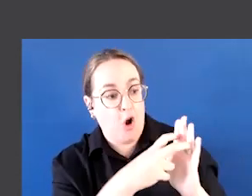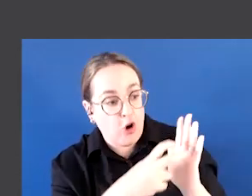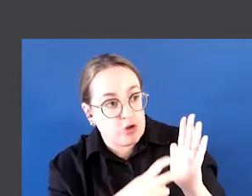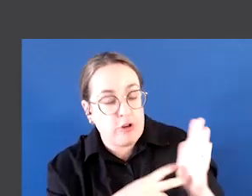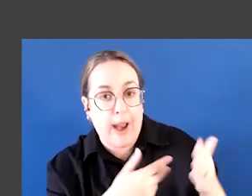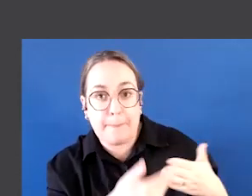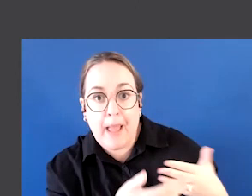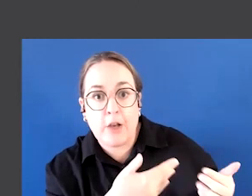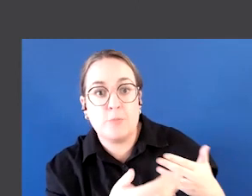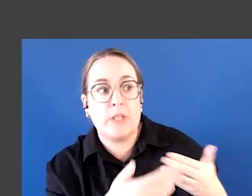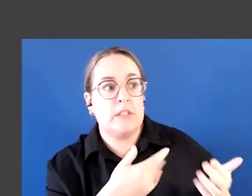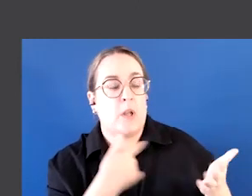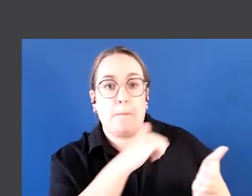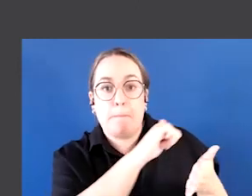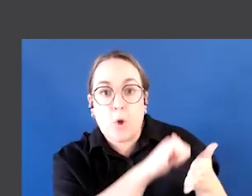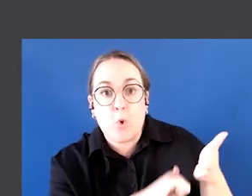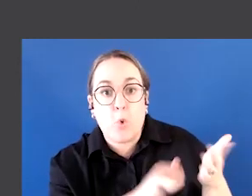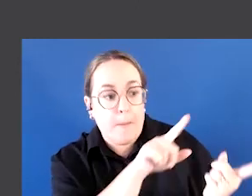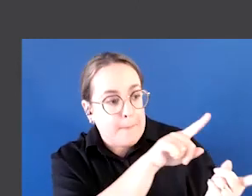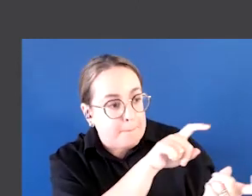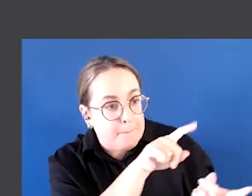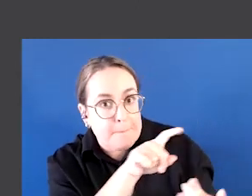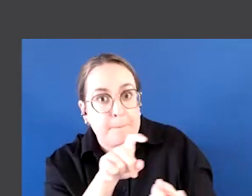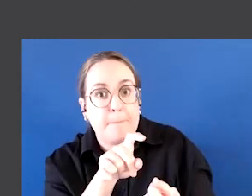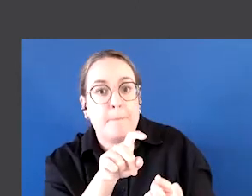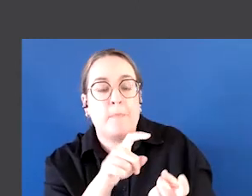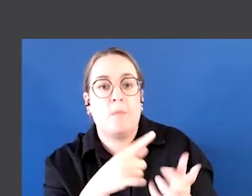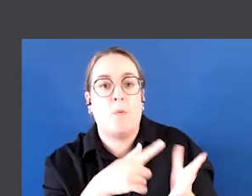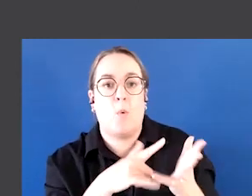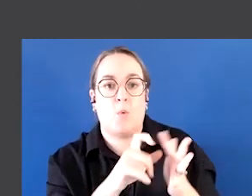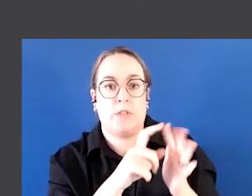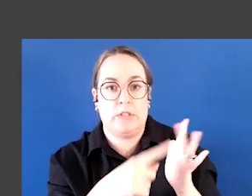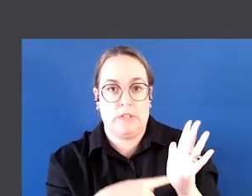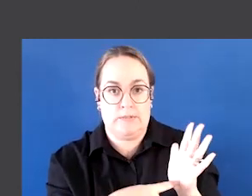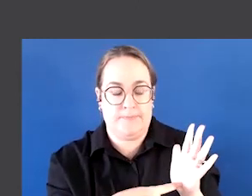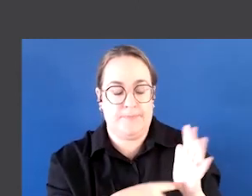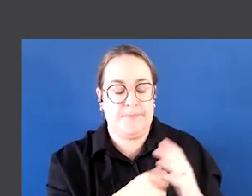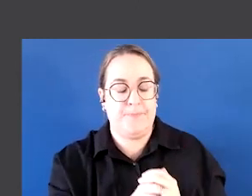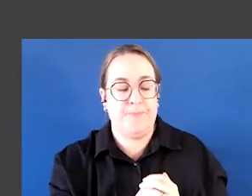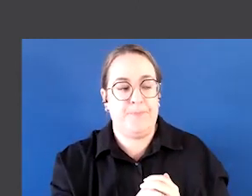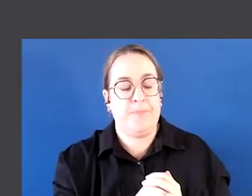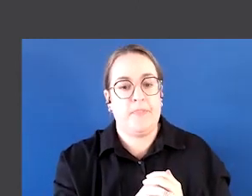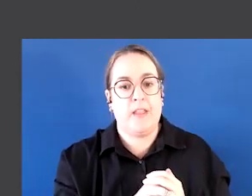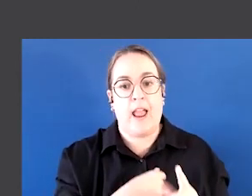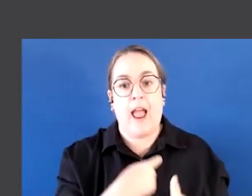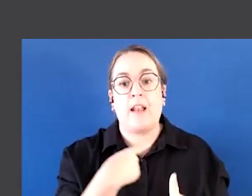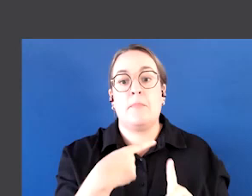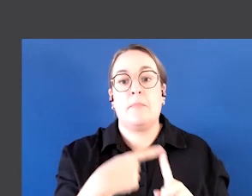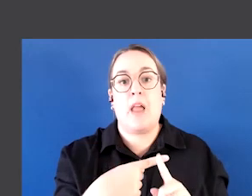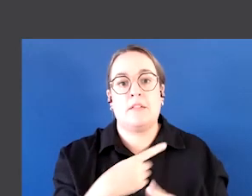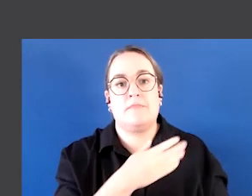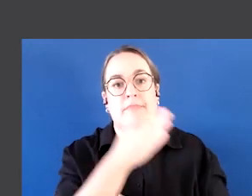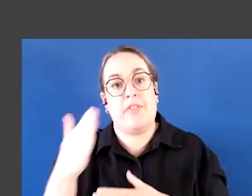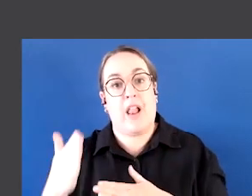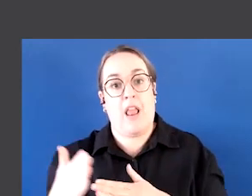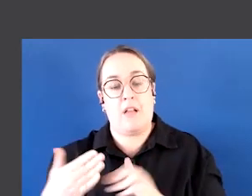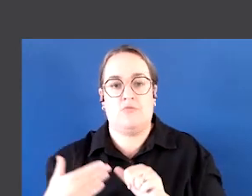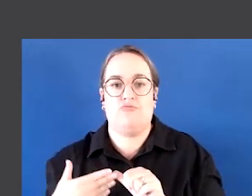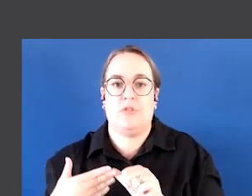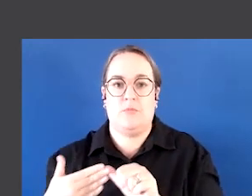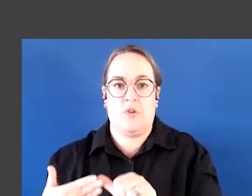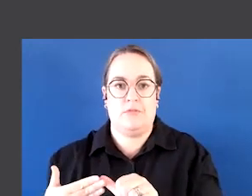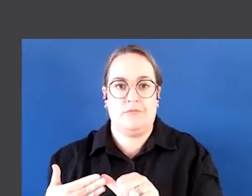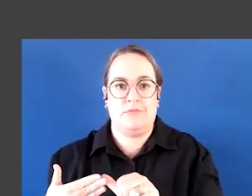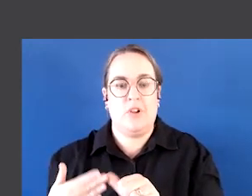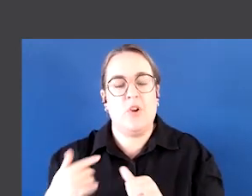at procurement audits, contract management. So those are very important in terms of a detection piece. And then the final point is the